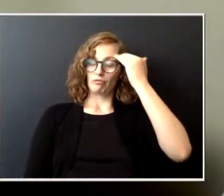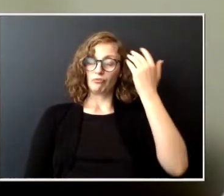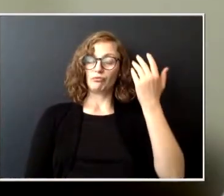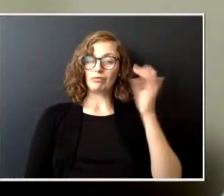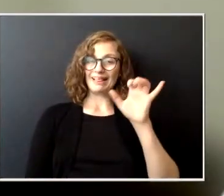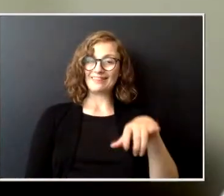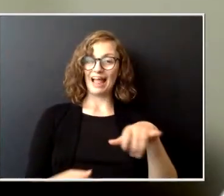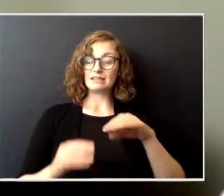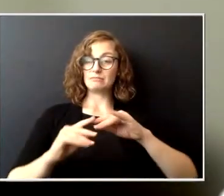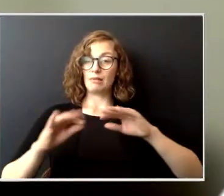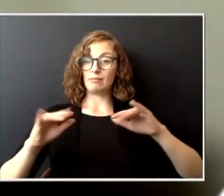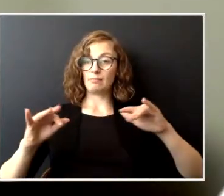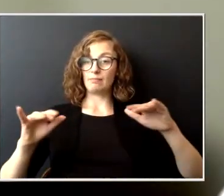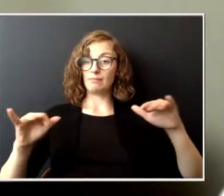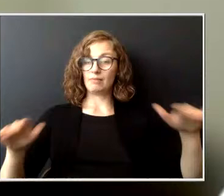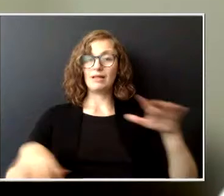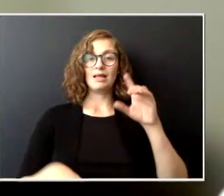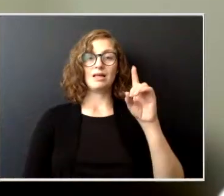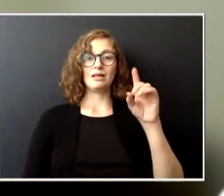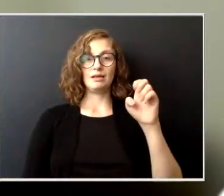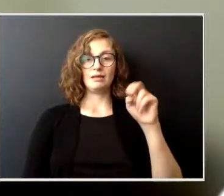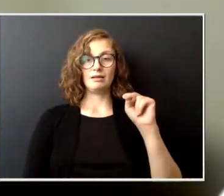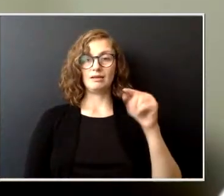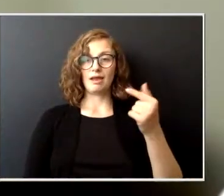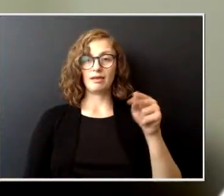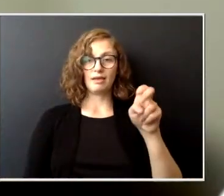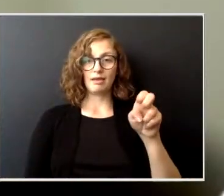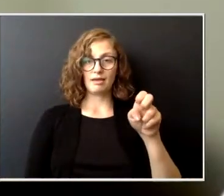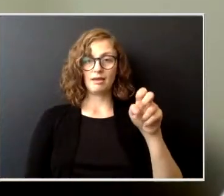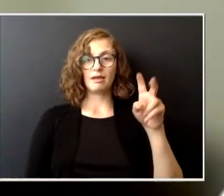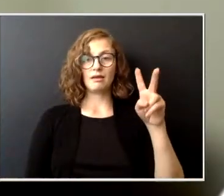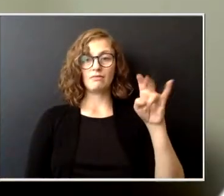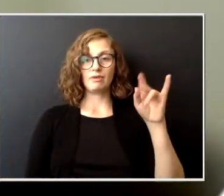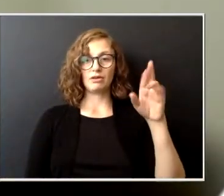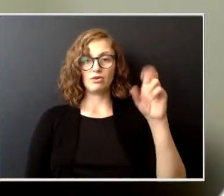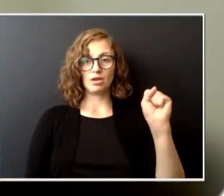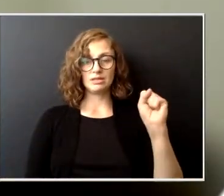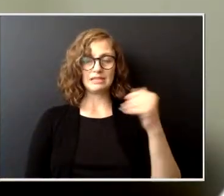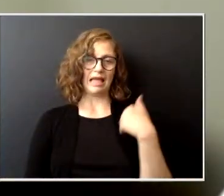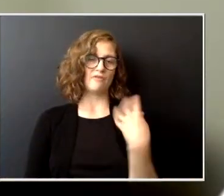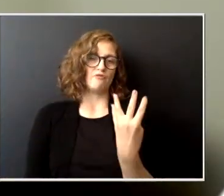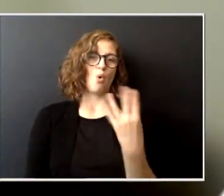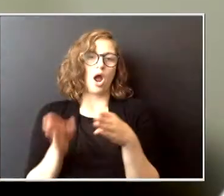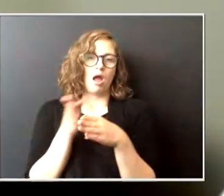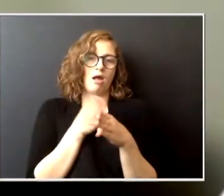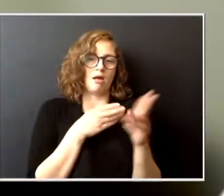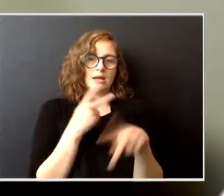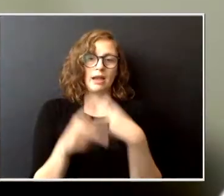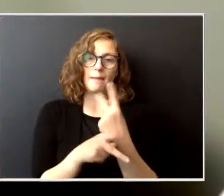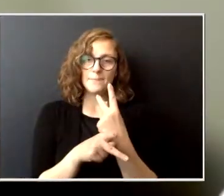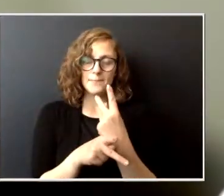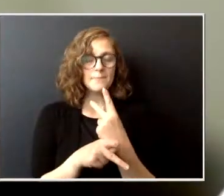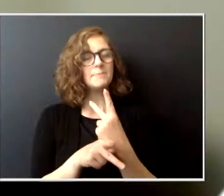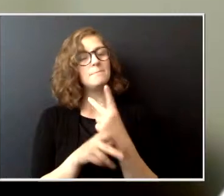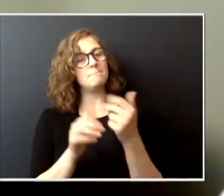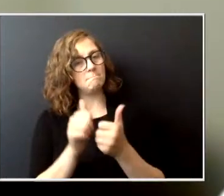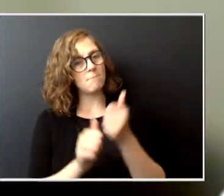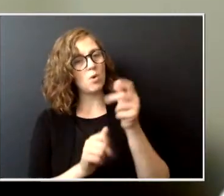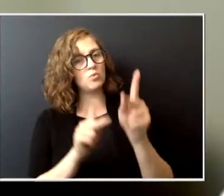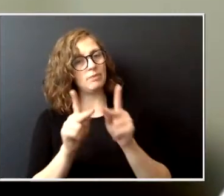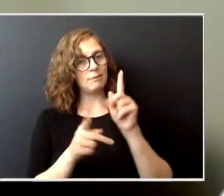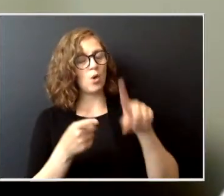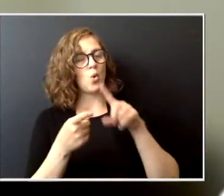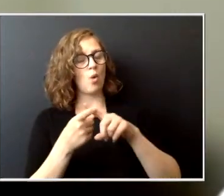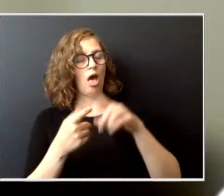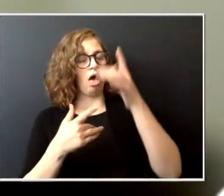So again, it's dengue virus. There are 4 serotypes. Most people, when they do get ill, will